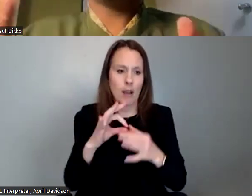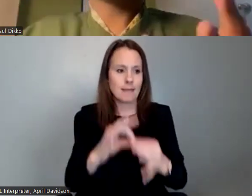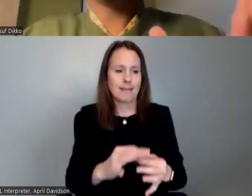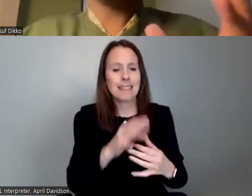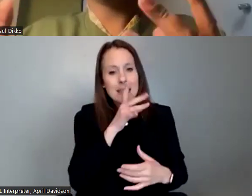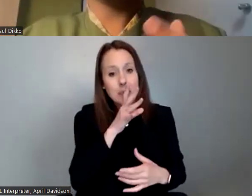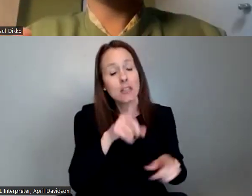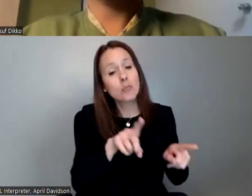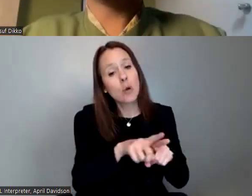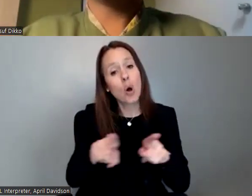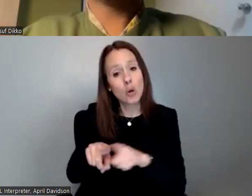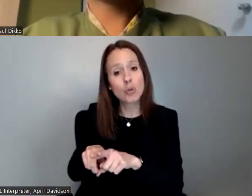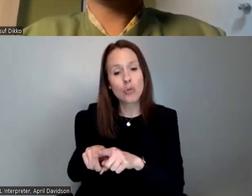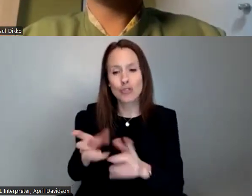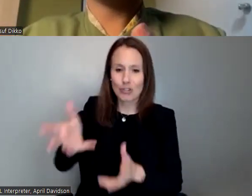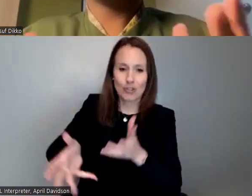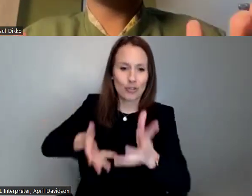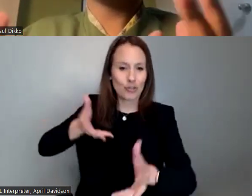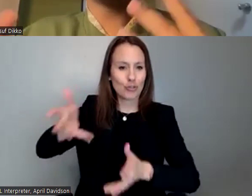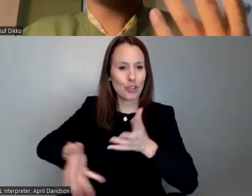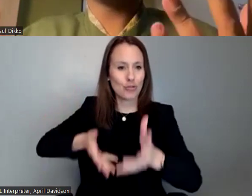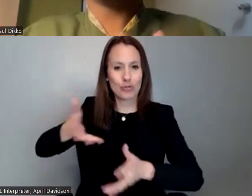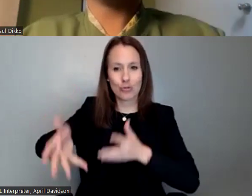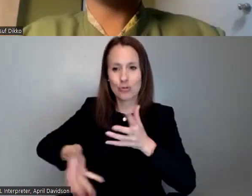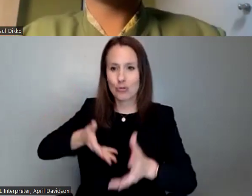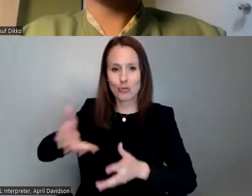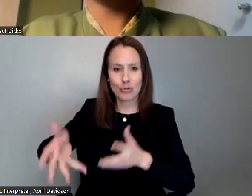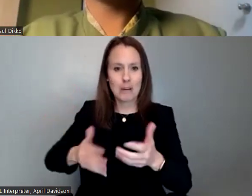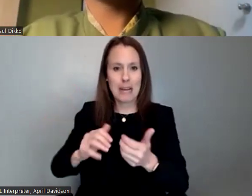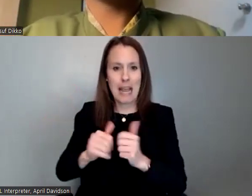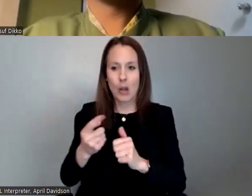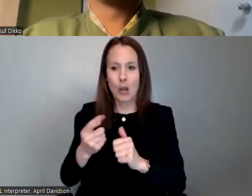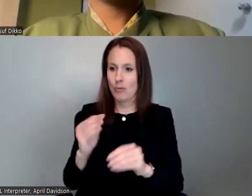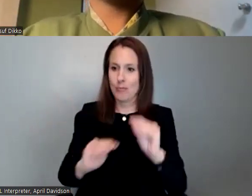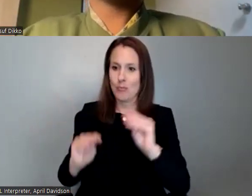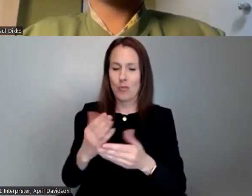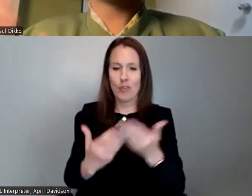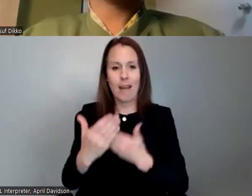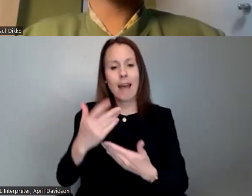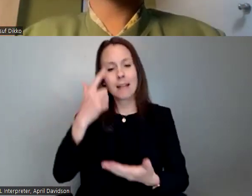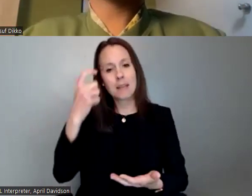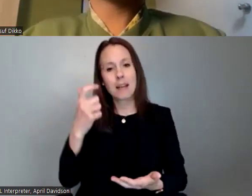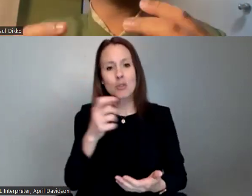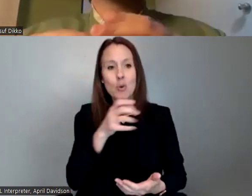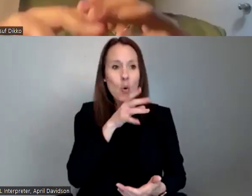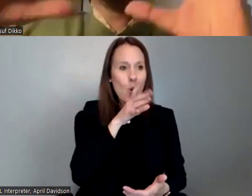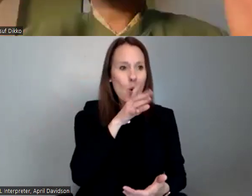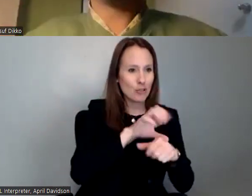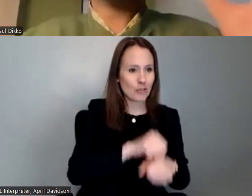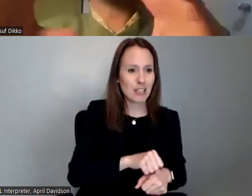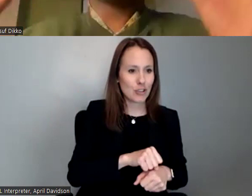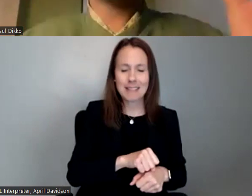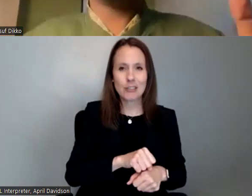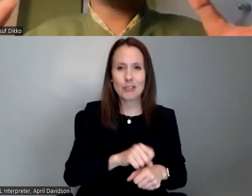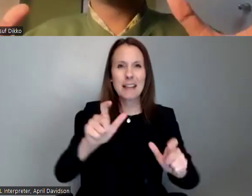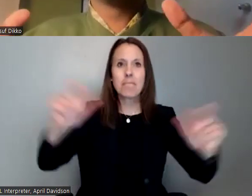they also relate to gestures, you know, how you move with your hands, because oral traditions are just a